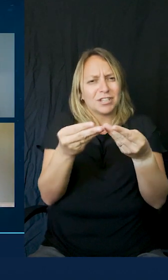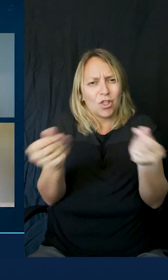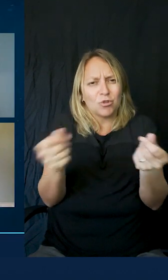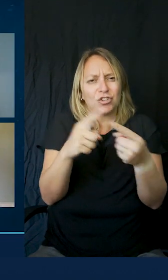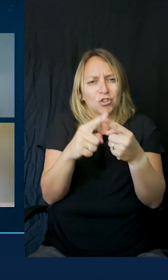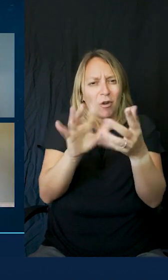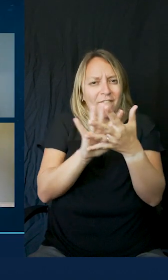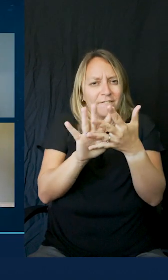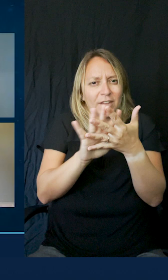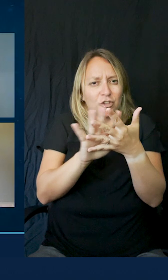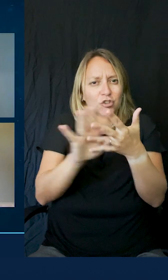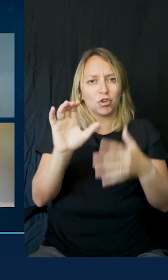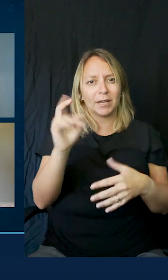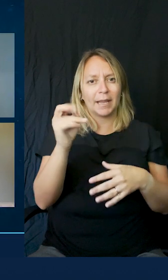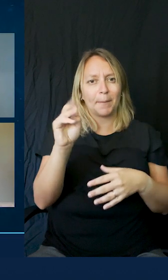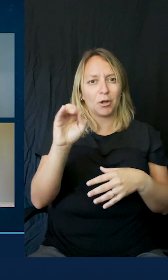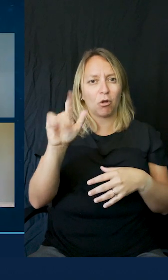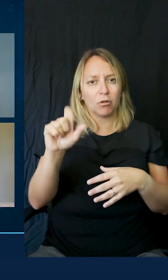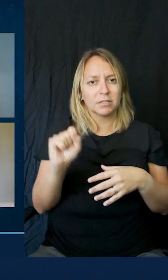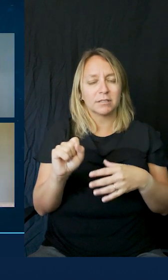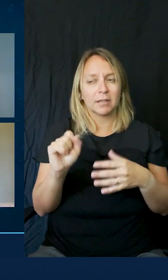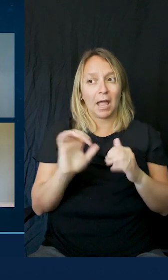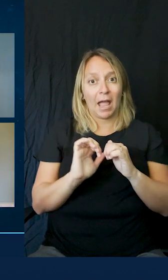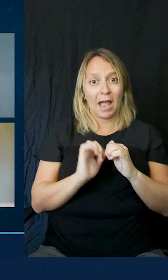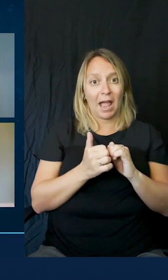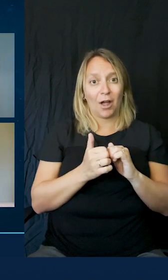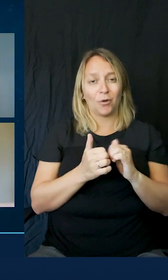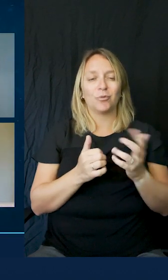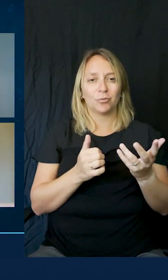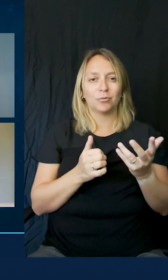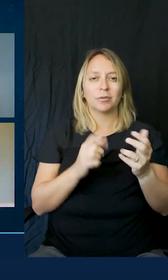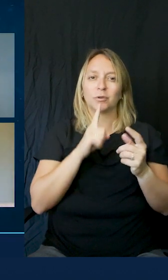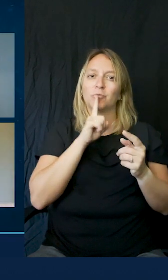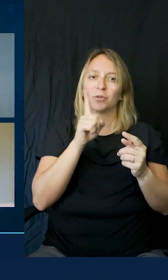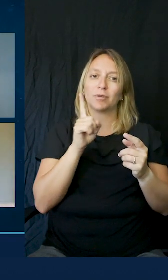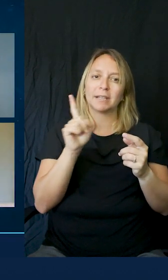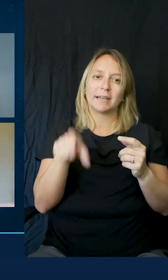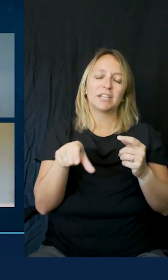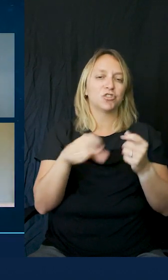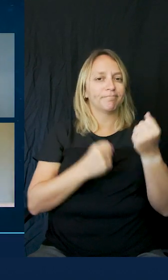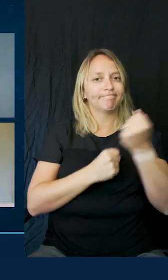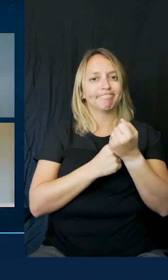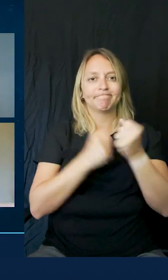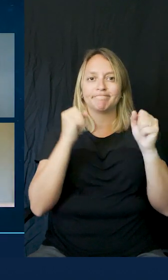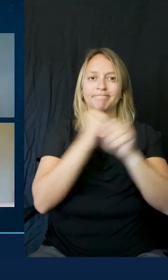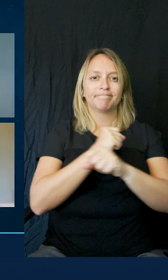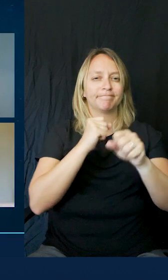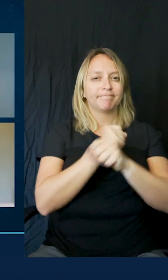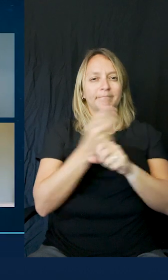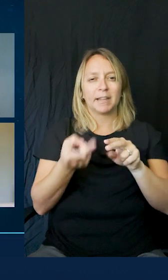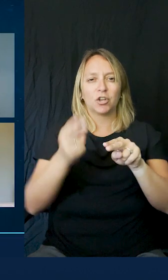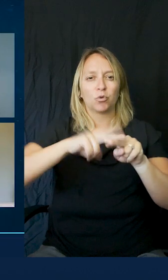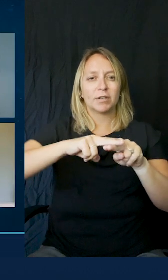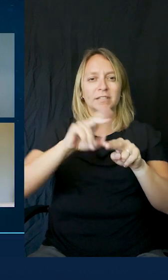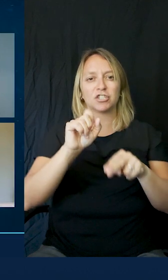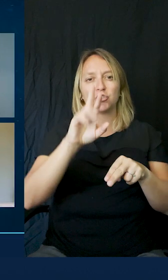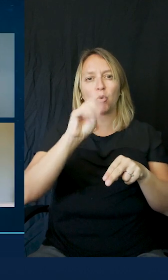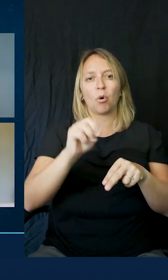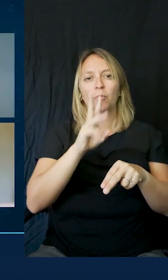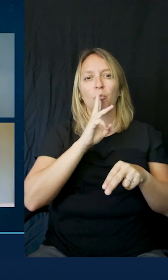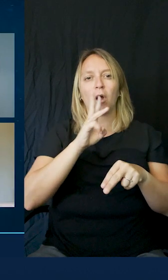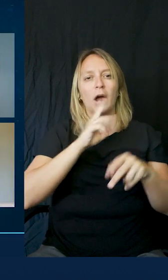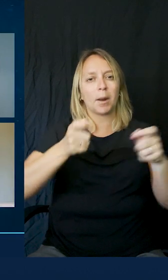out those chemicals, is to really advocate for increased stormwater management and